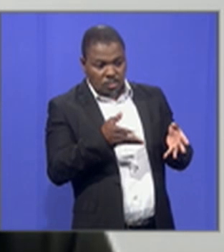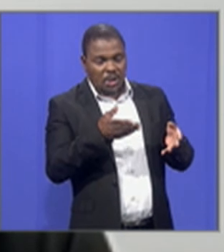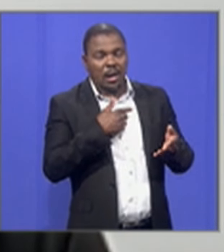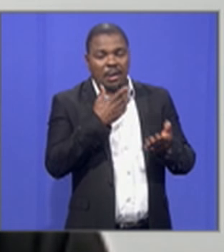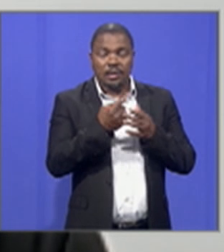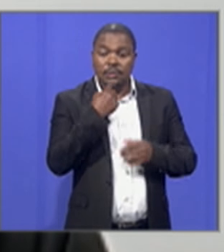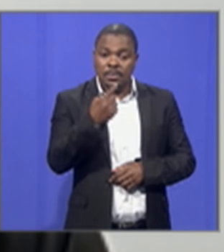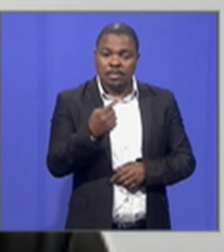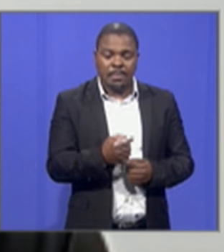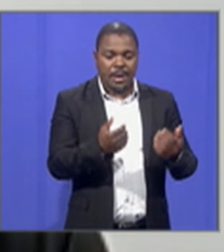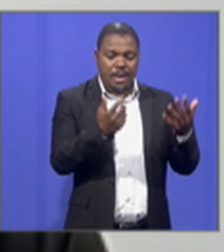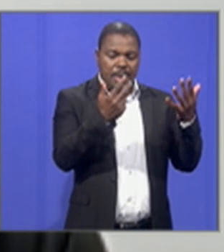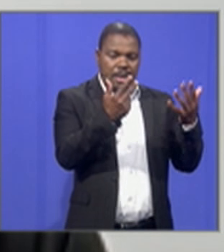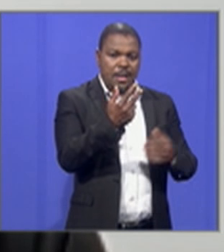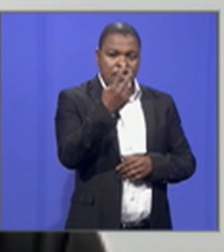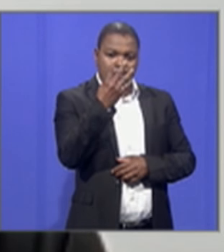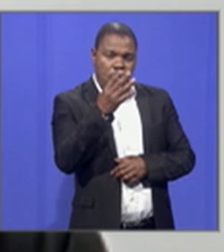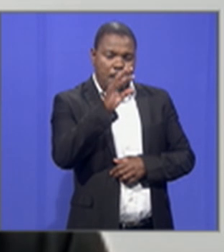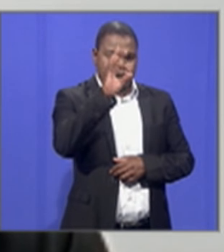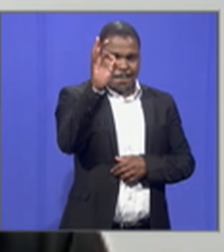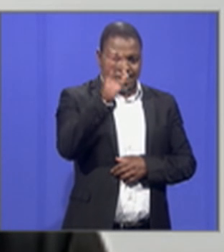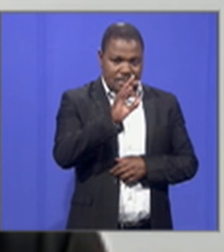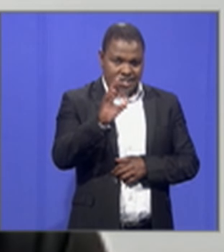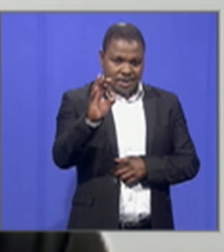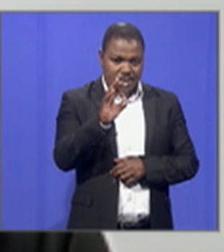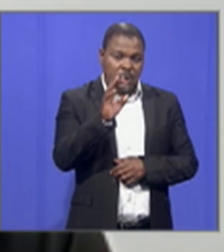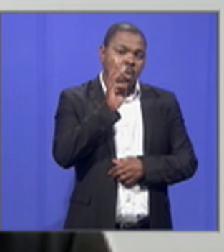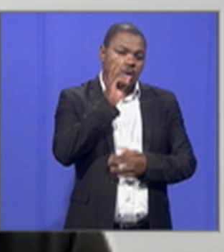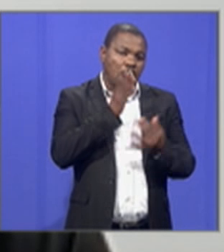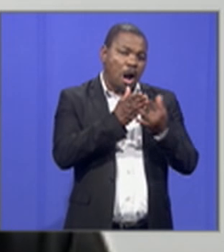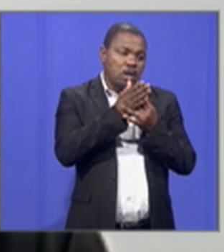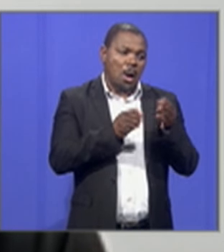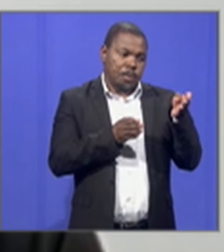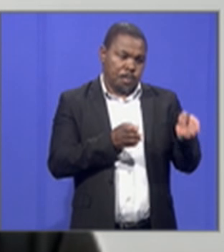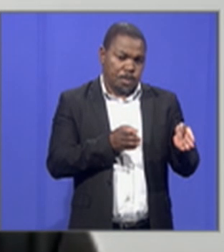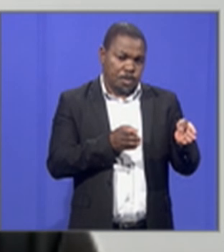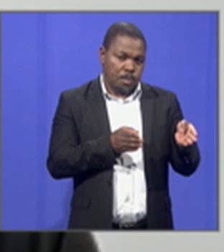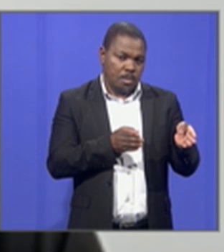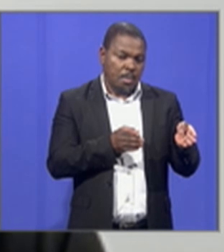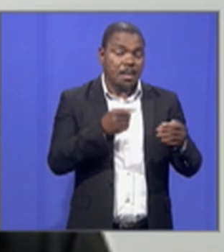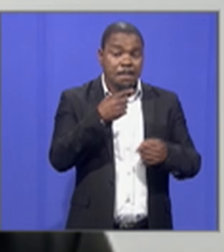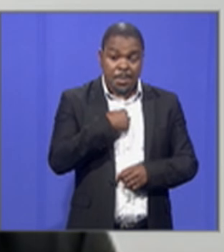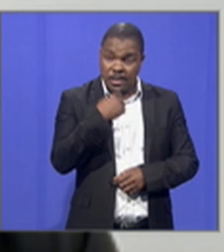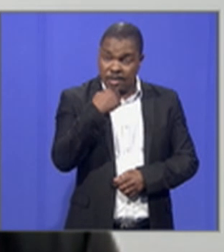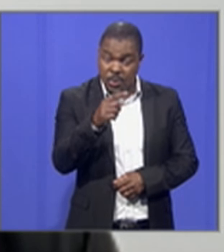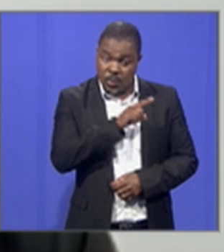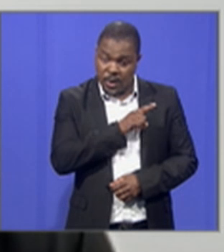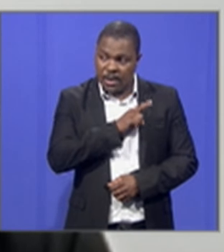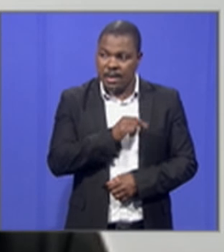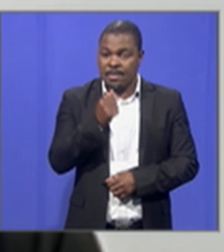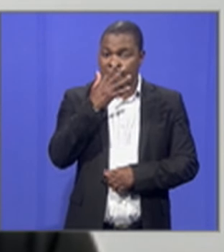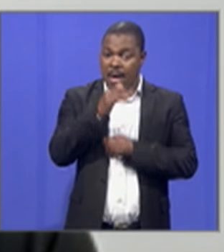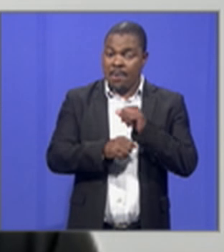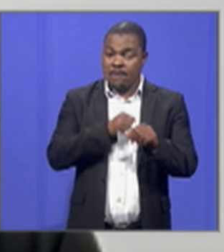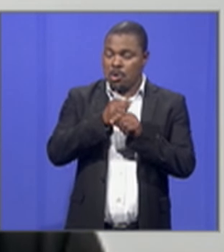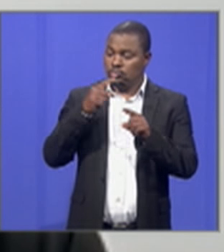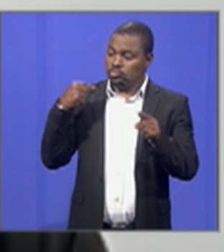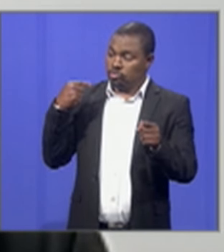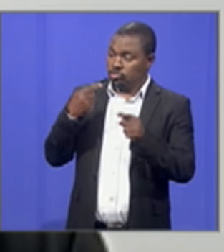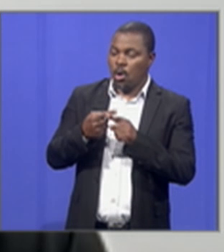le 84% access ya metsi ke bolela se ka baka la gore mengwaga e mehlano gore kgonne